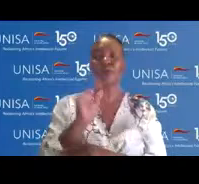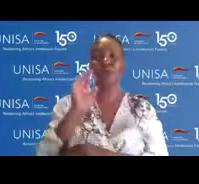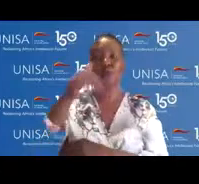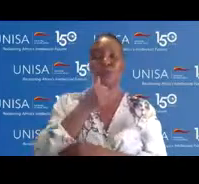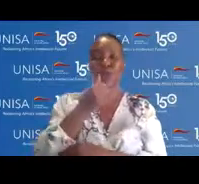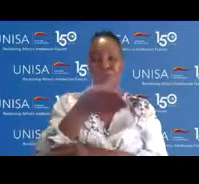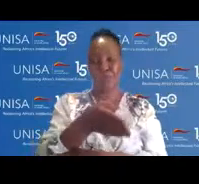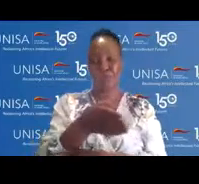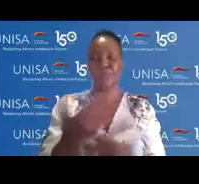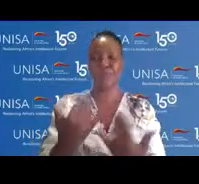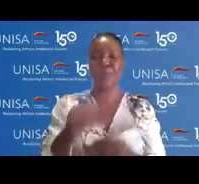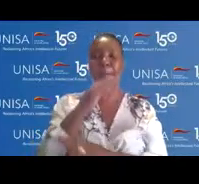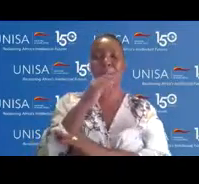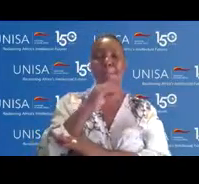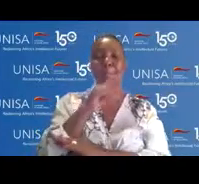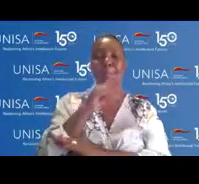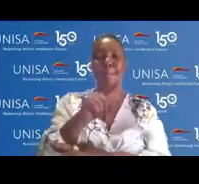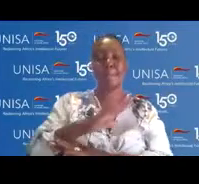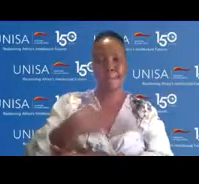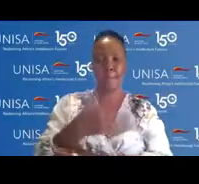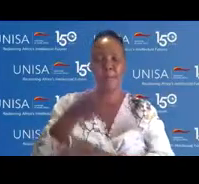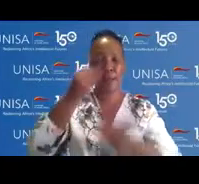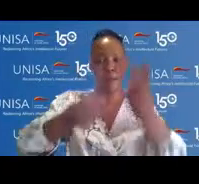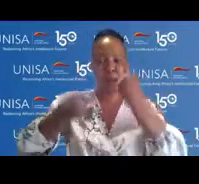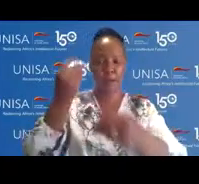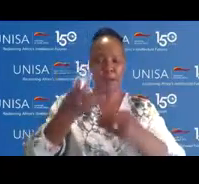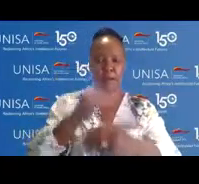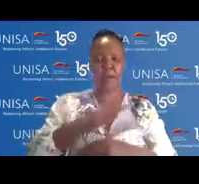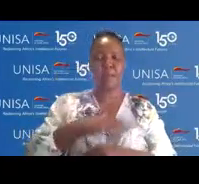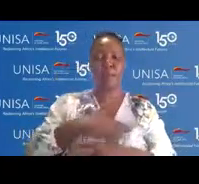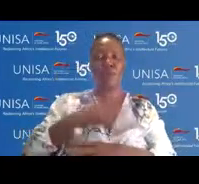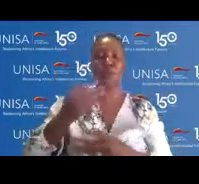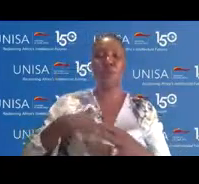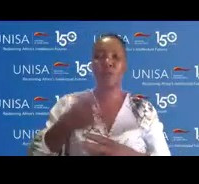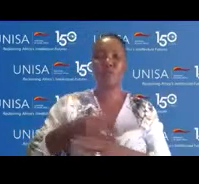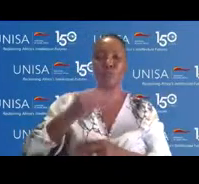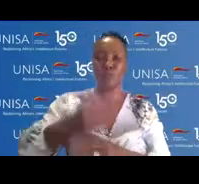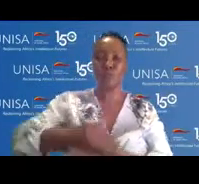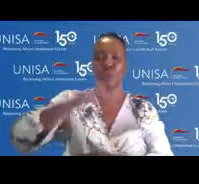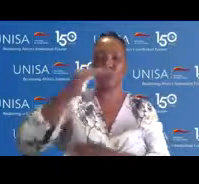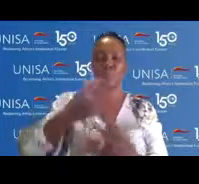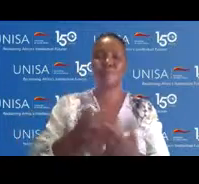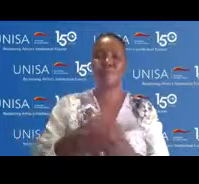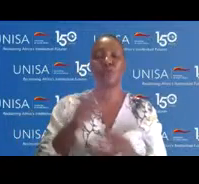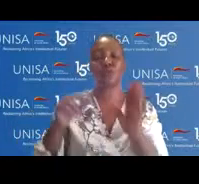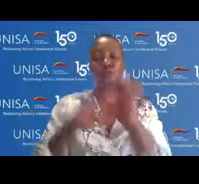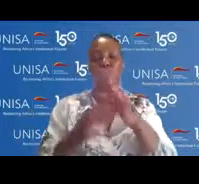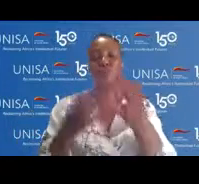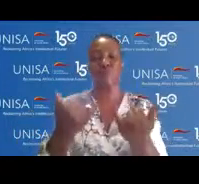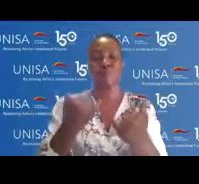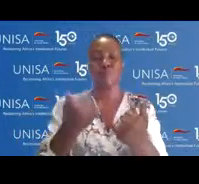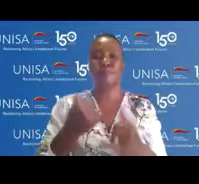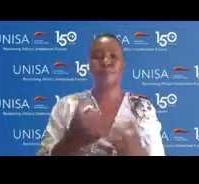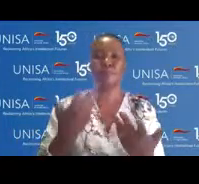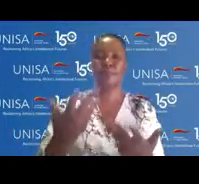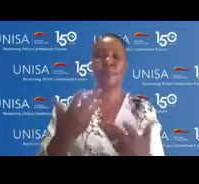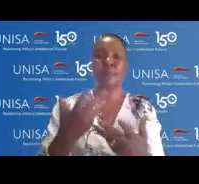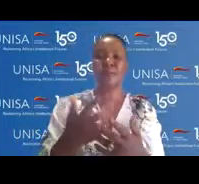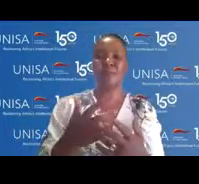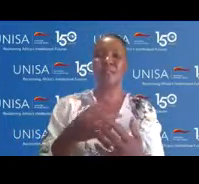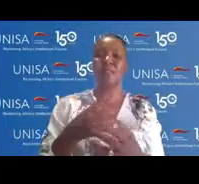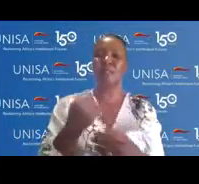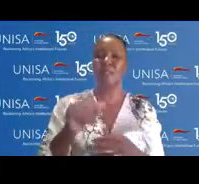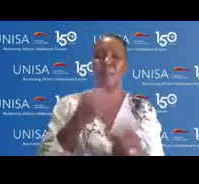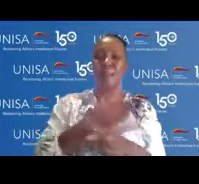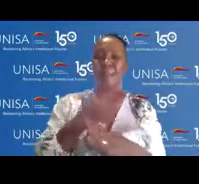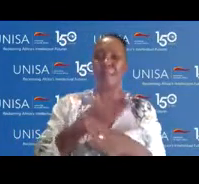means you want to learn, you want to grow. And what you've been showed here today is gold dust, guys. It can really make a huge